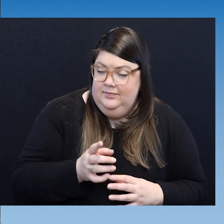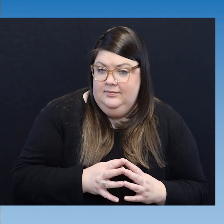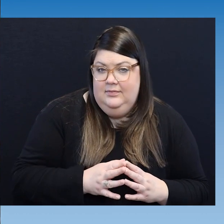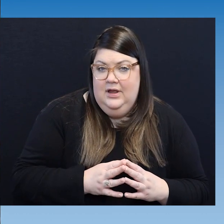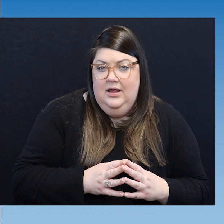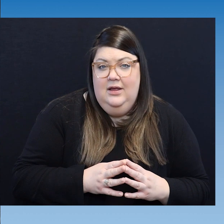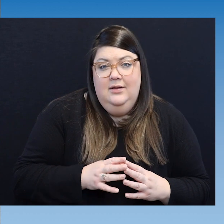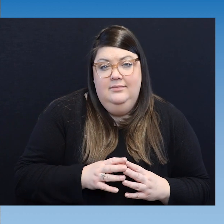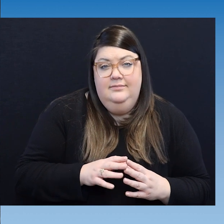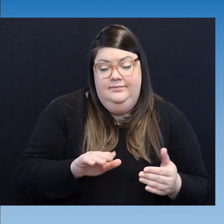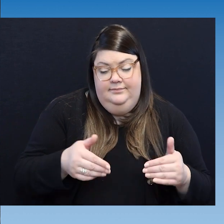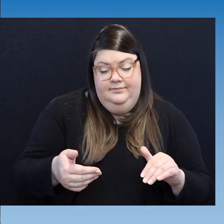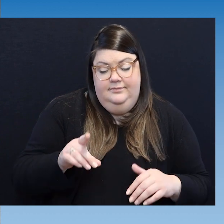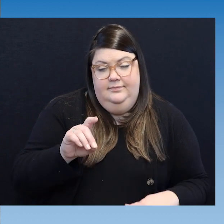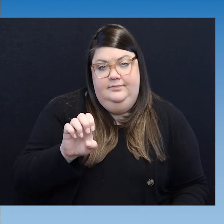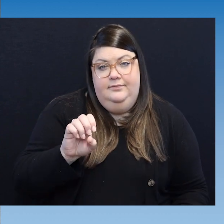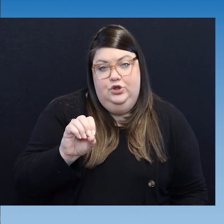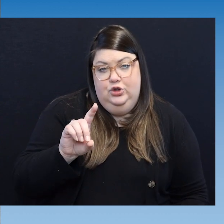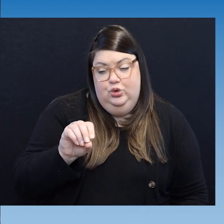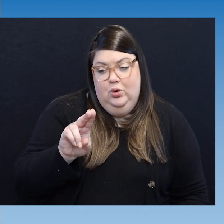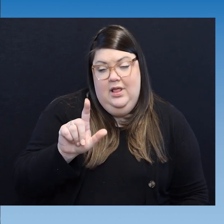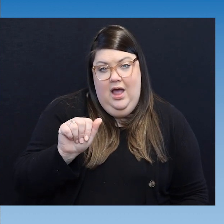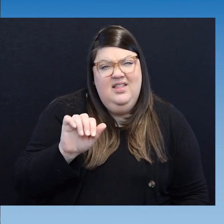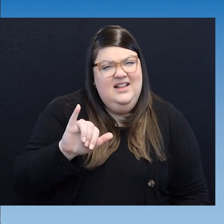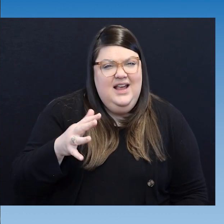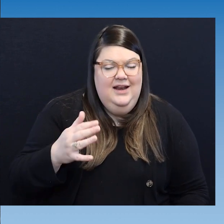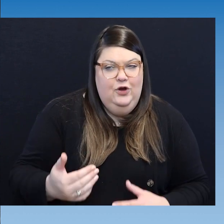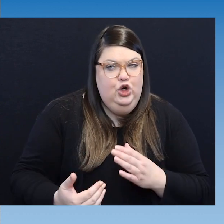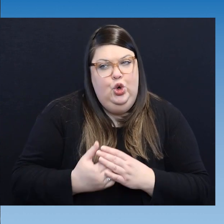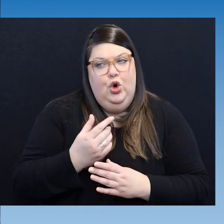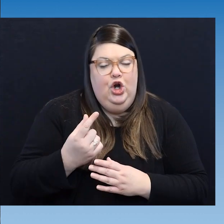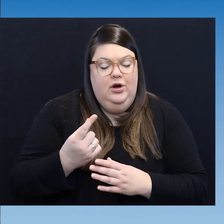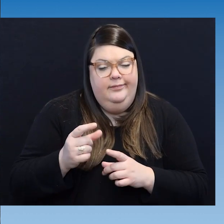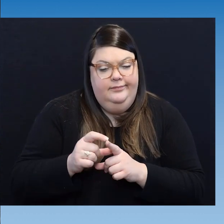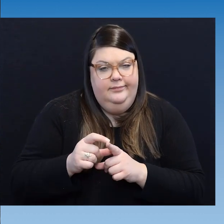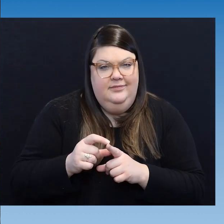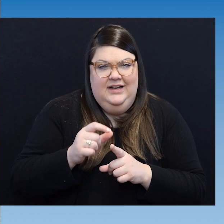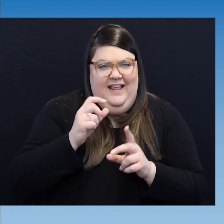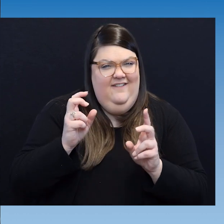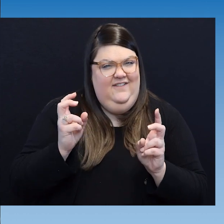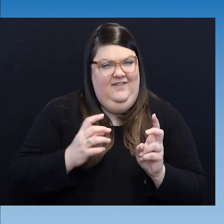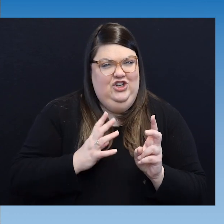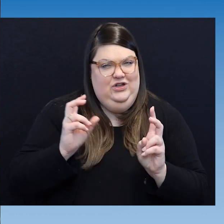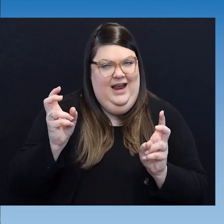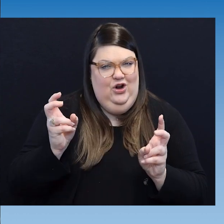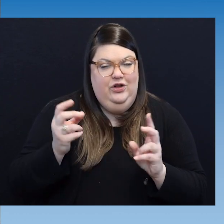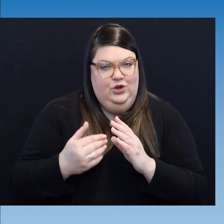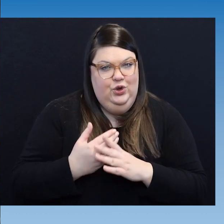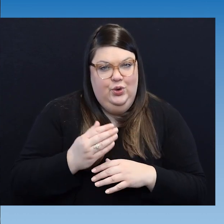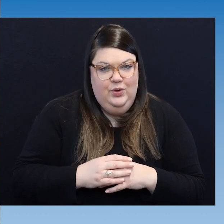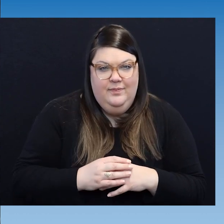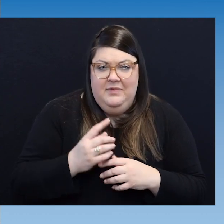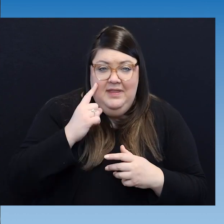So death doulas are kind of newer. I mean, not the official title, I guess. I think